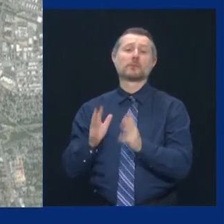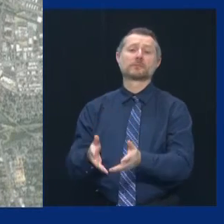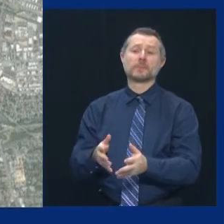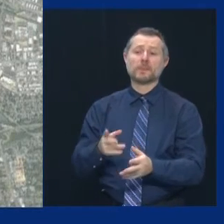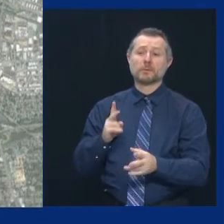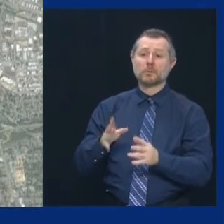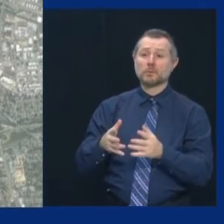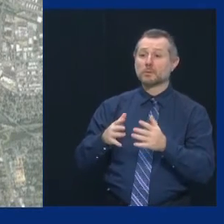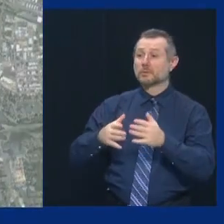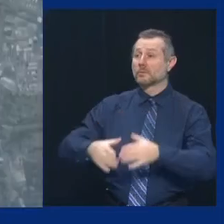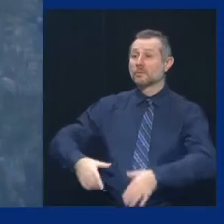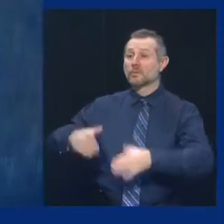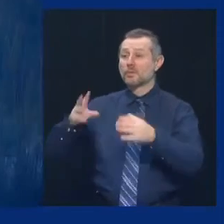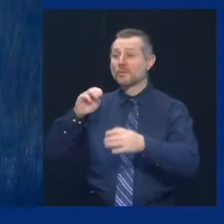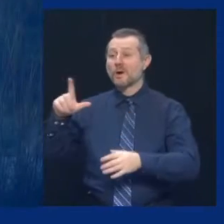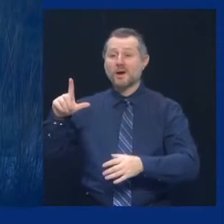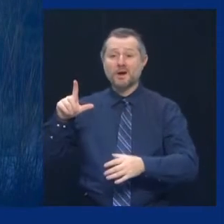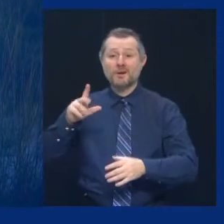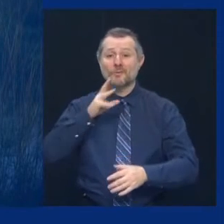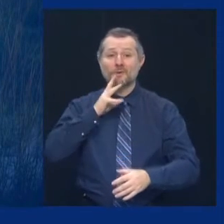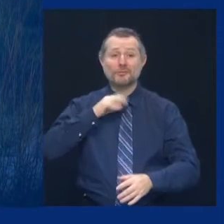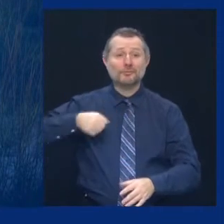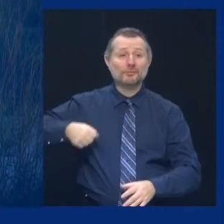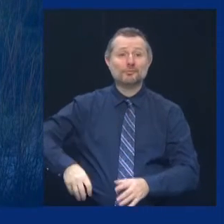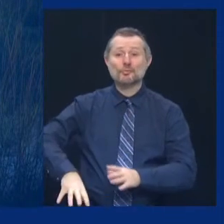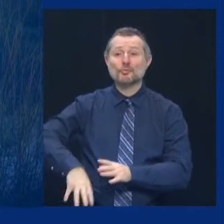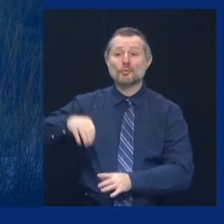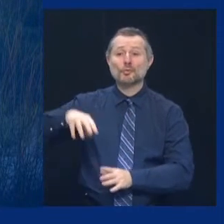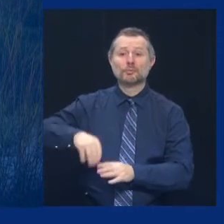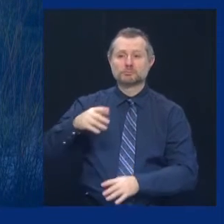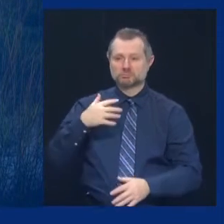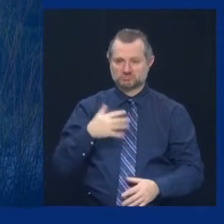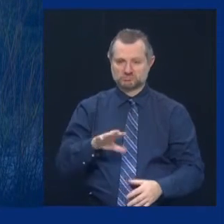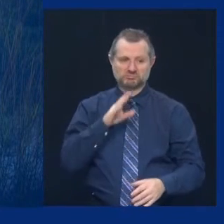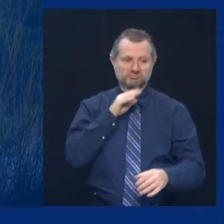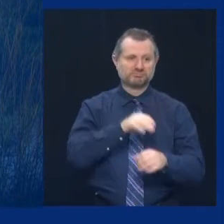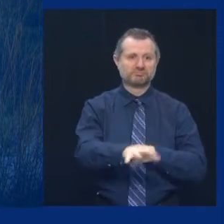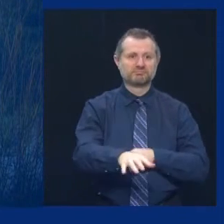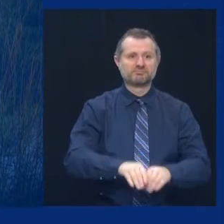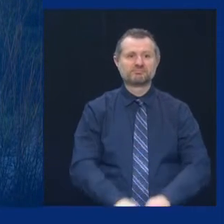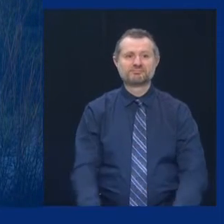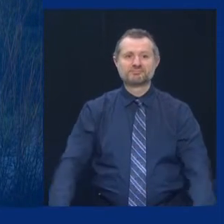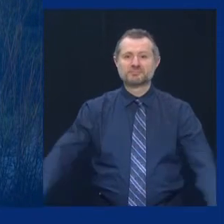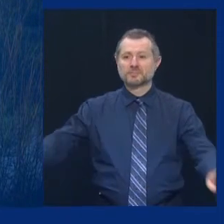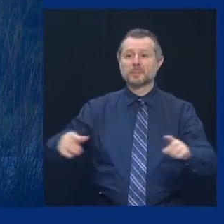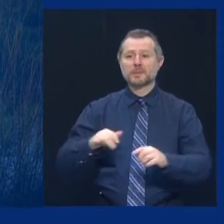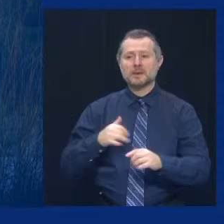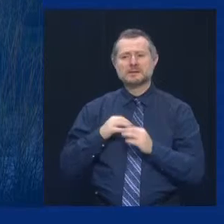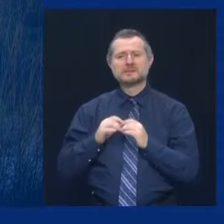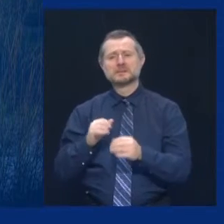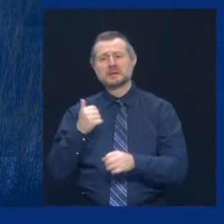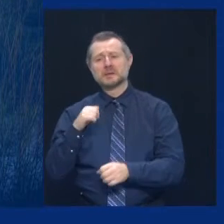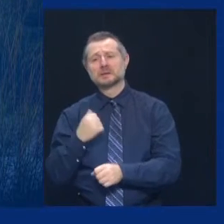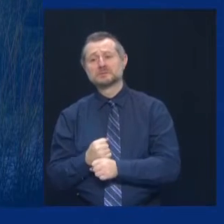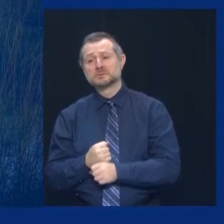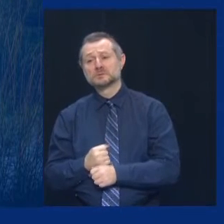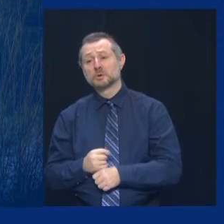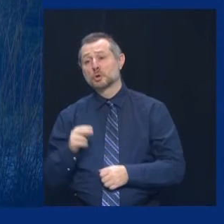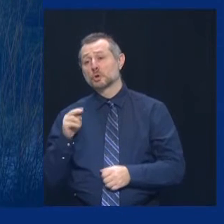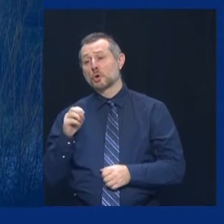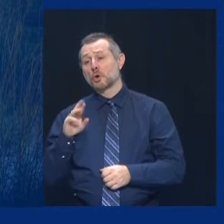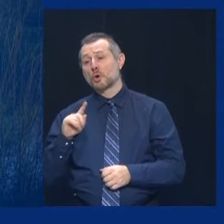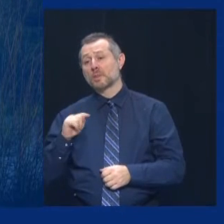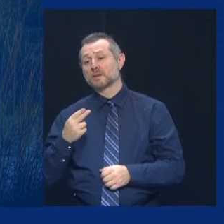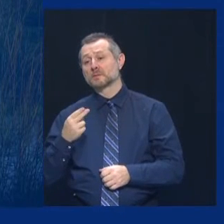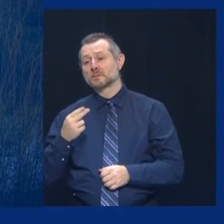drinking water are going to be poisoned. We fought it for 10 years. Northrop Grumman will pay $100